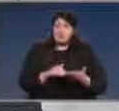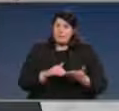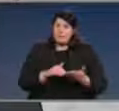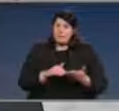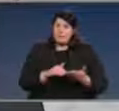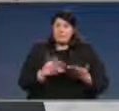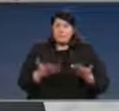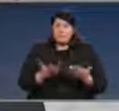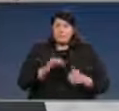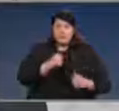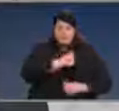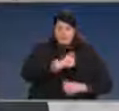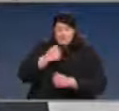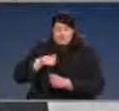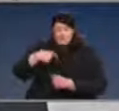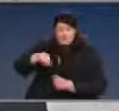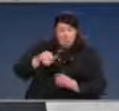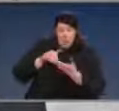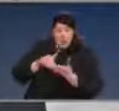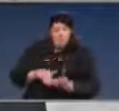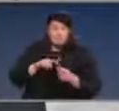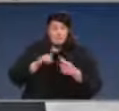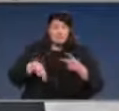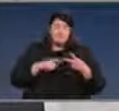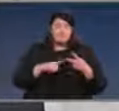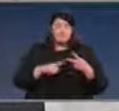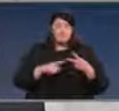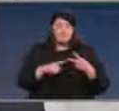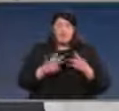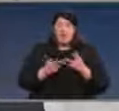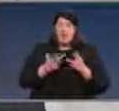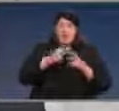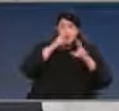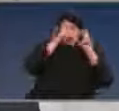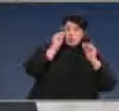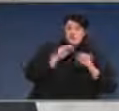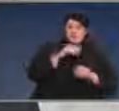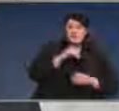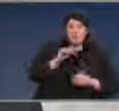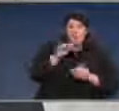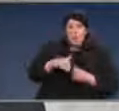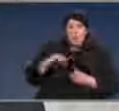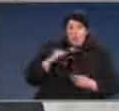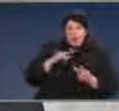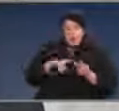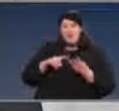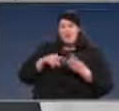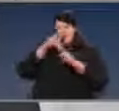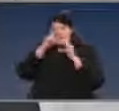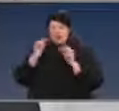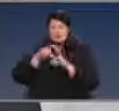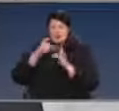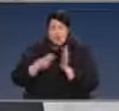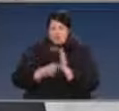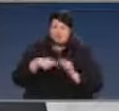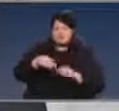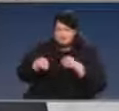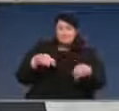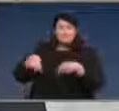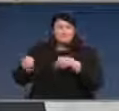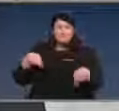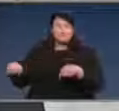be the Defence Force, other health departments or others as is required, and particularly in relation to our